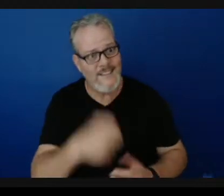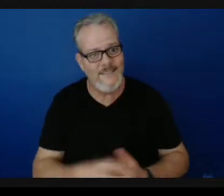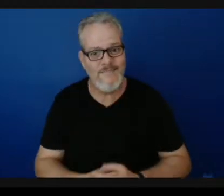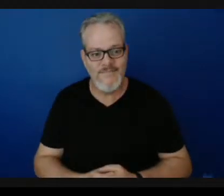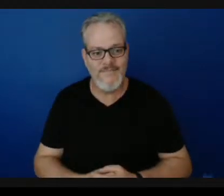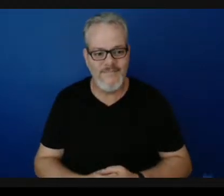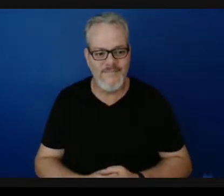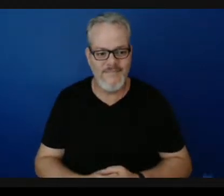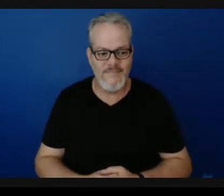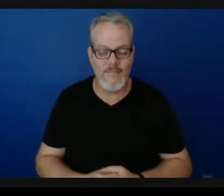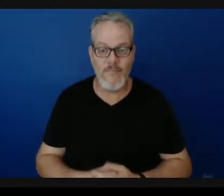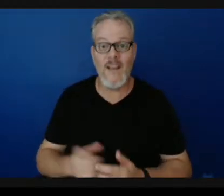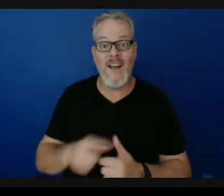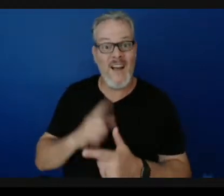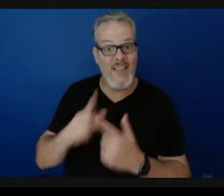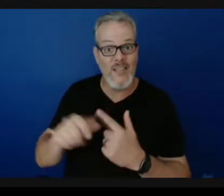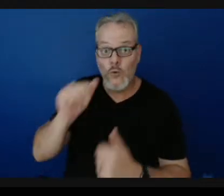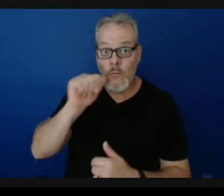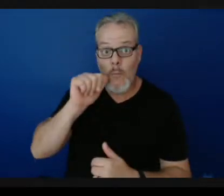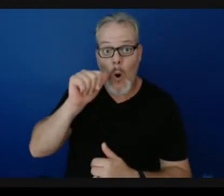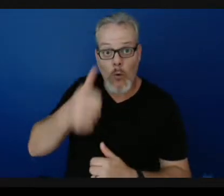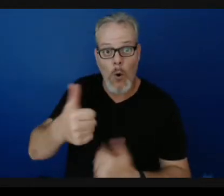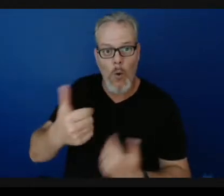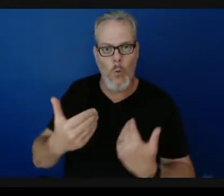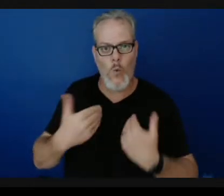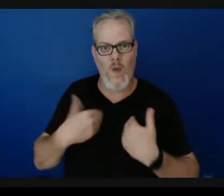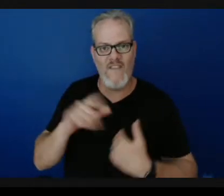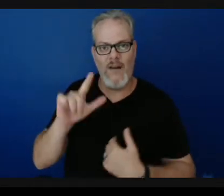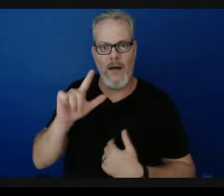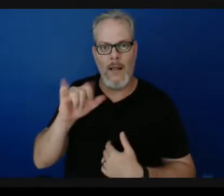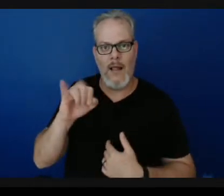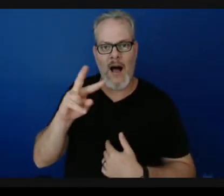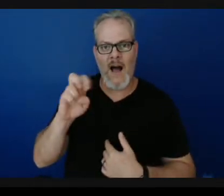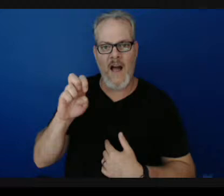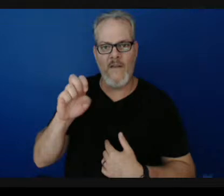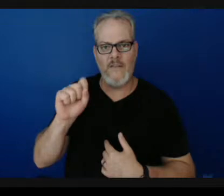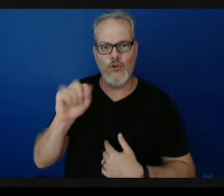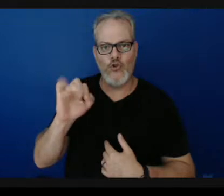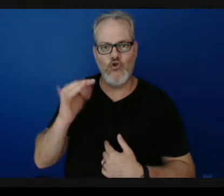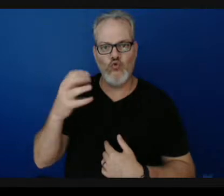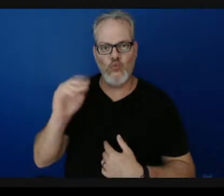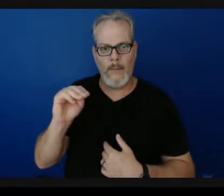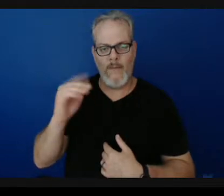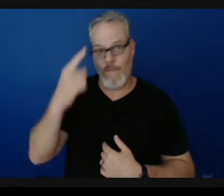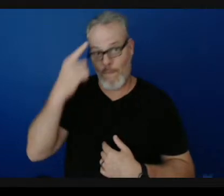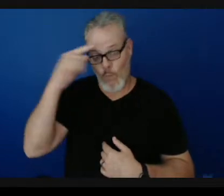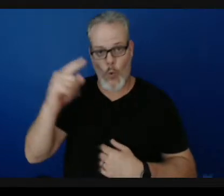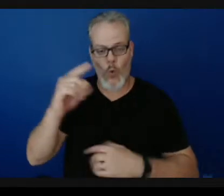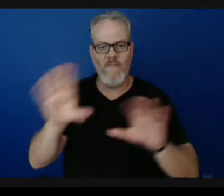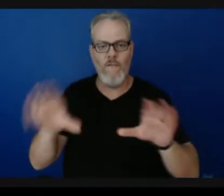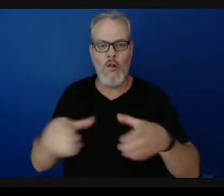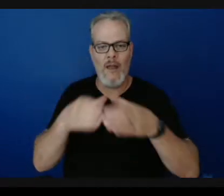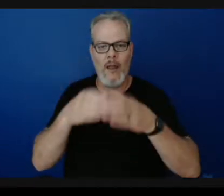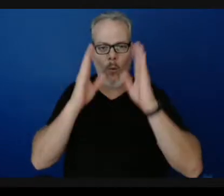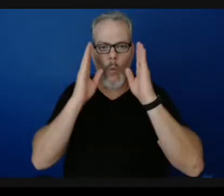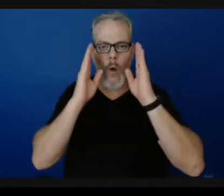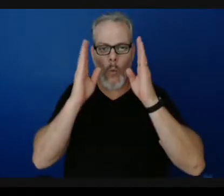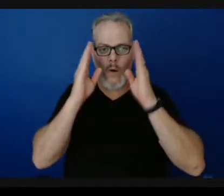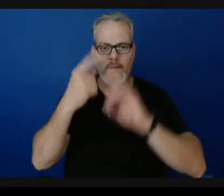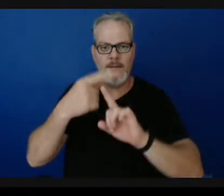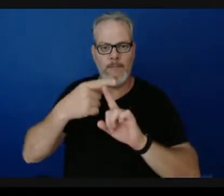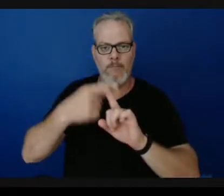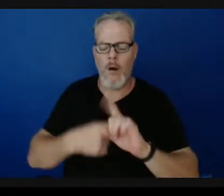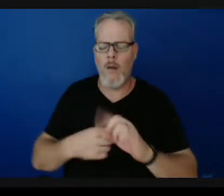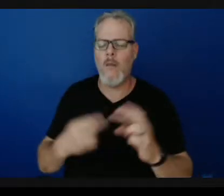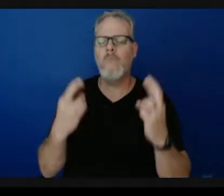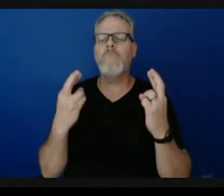And then tomorrow, we have our live stream of the Volcano Awareness Month. Hopefully, fingers crossed, everything goes off